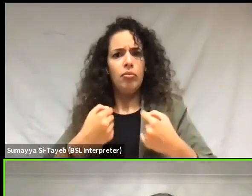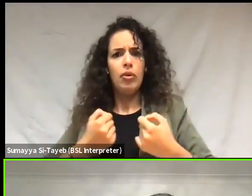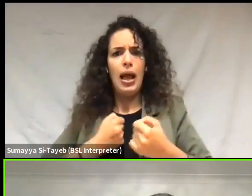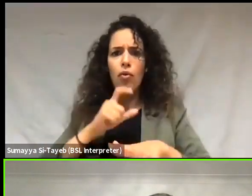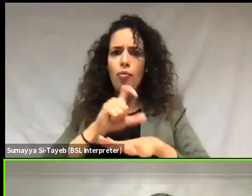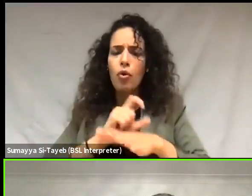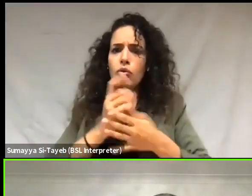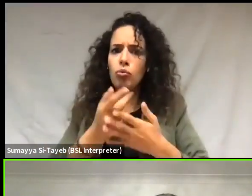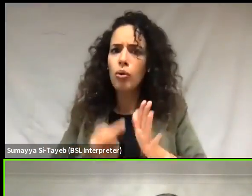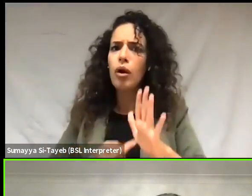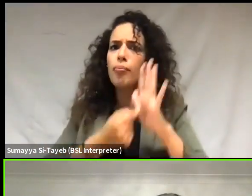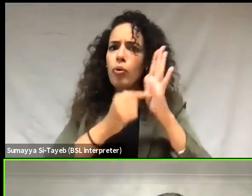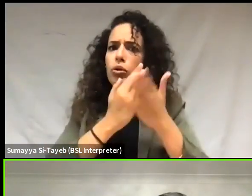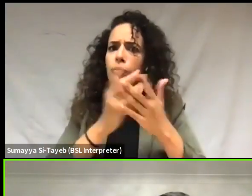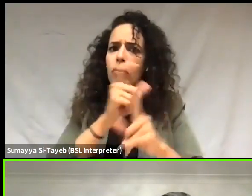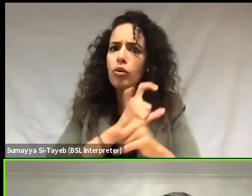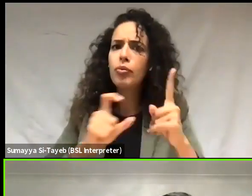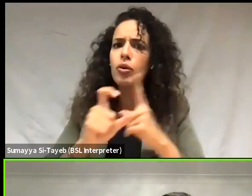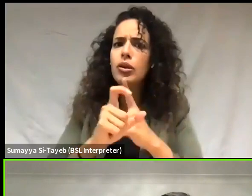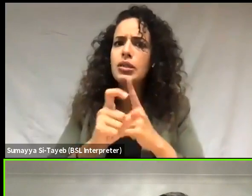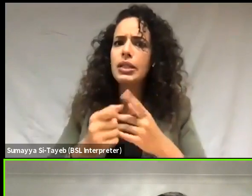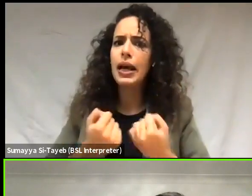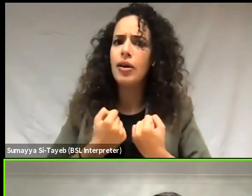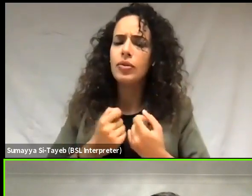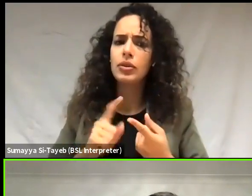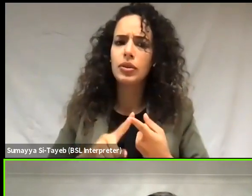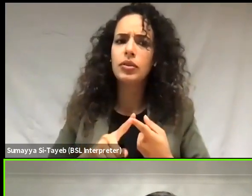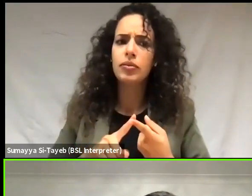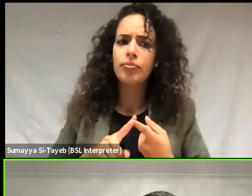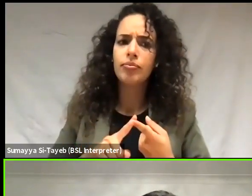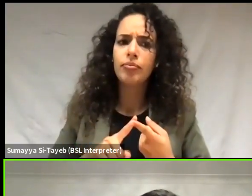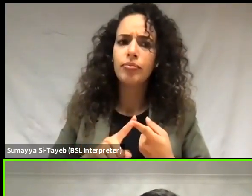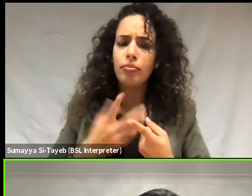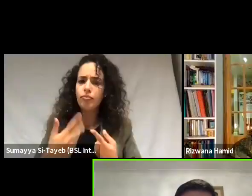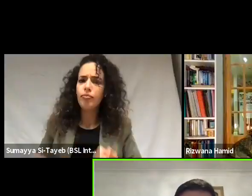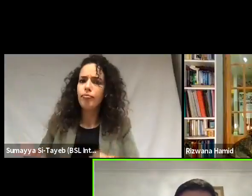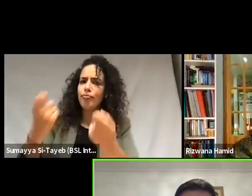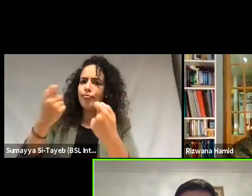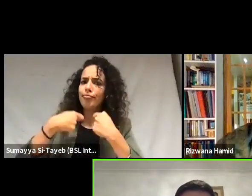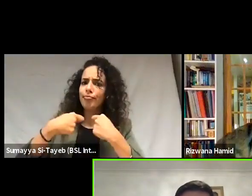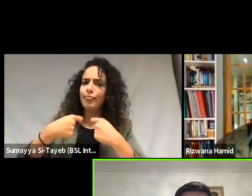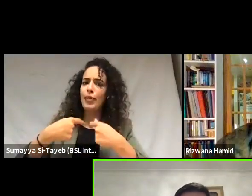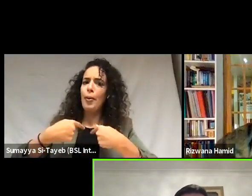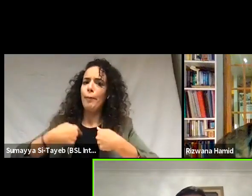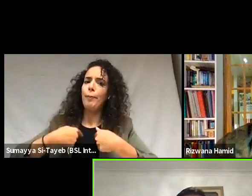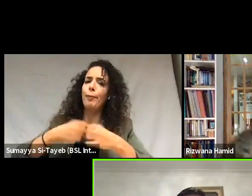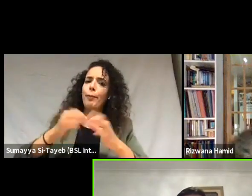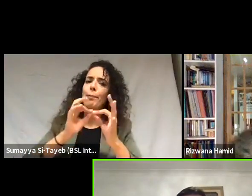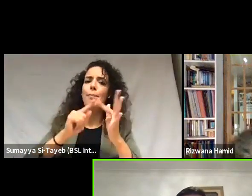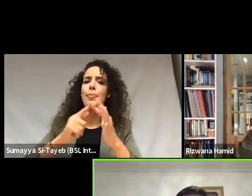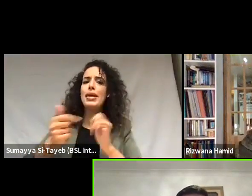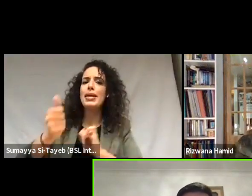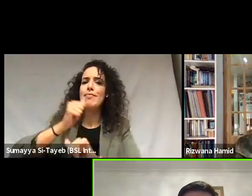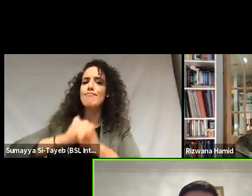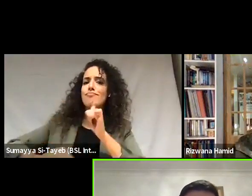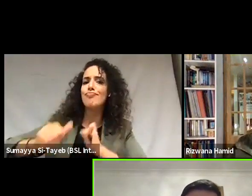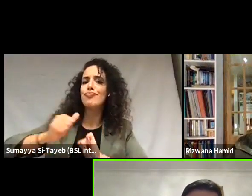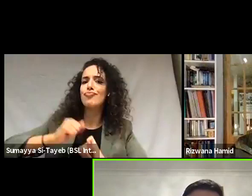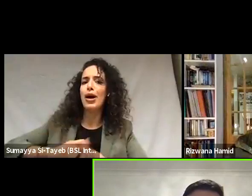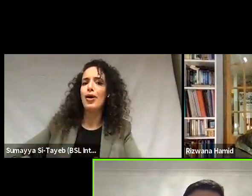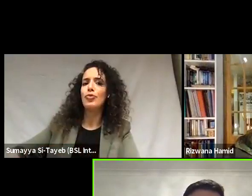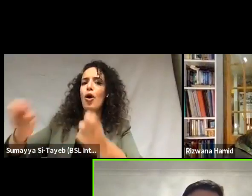Kisra Mosque, Kisra Mosque in Manchester, was awarded the Be Proud Award Manchester in